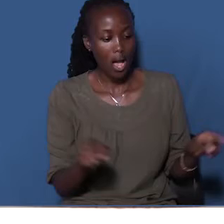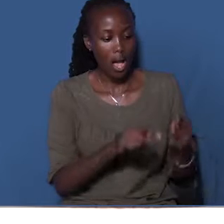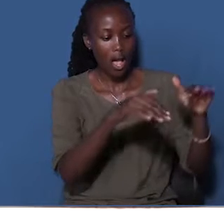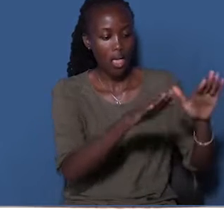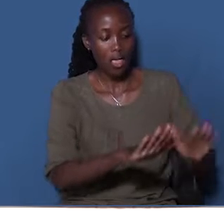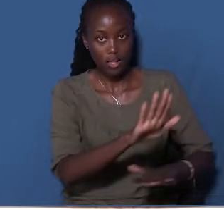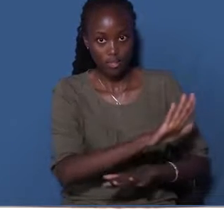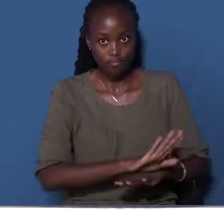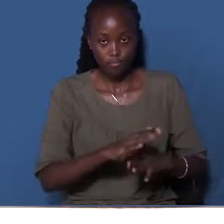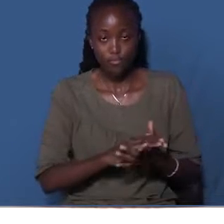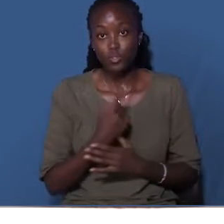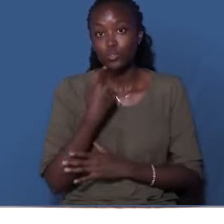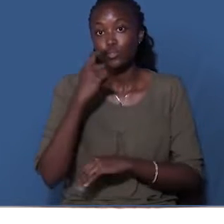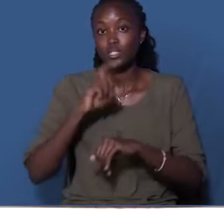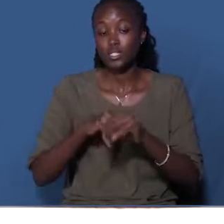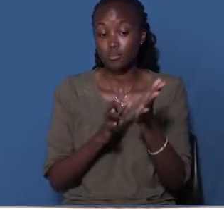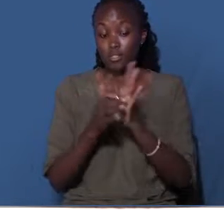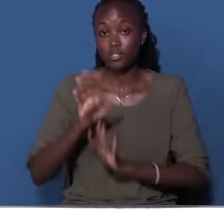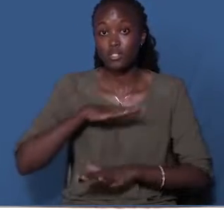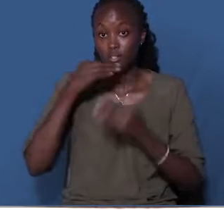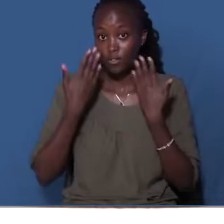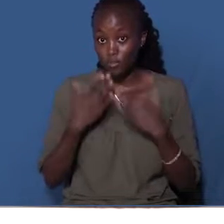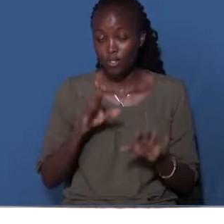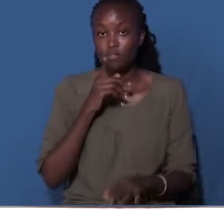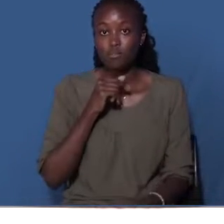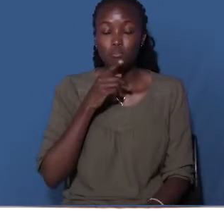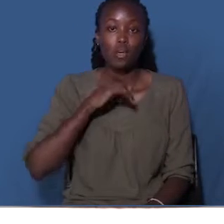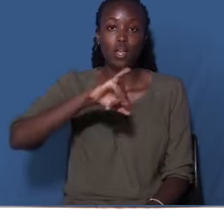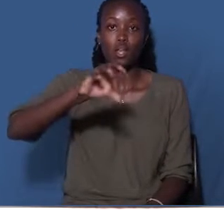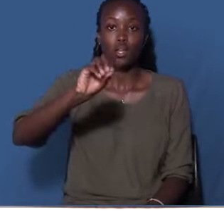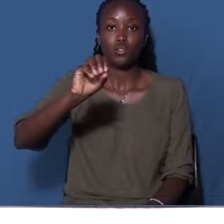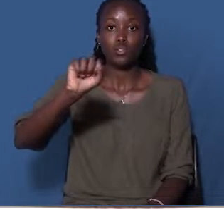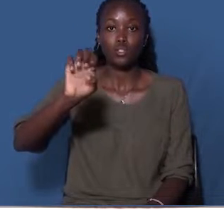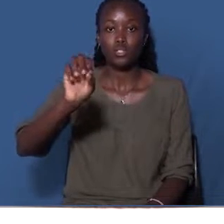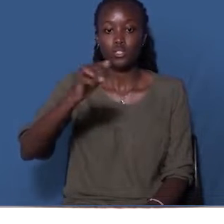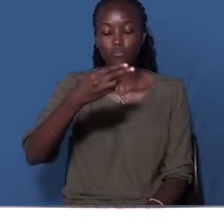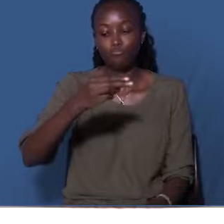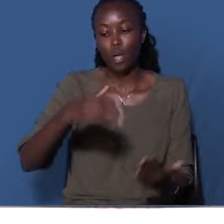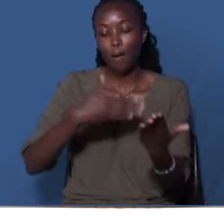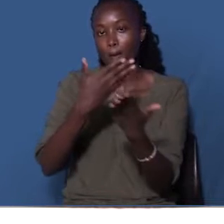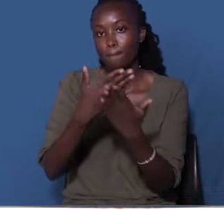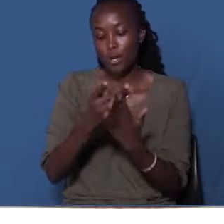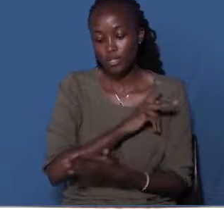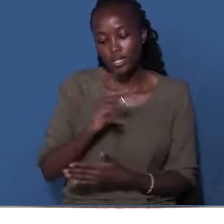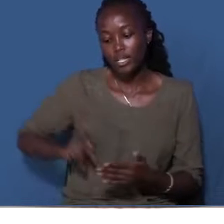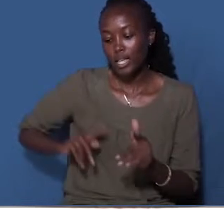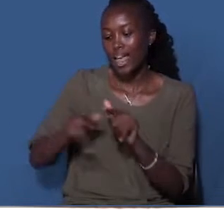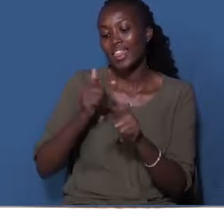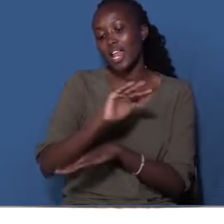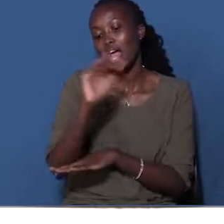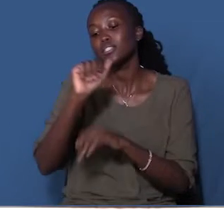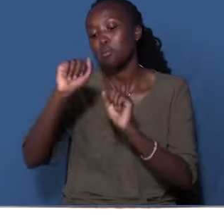when Jesus died, Joseph immediately goes to Pilate, then asks for permission to have the body of